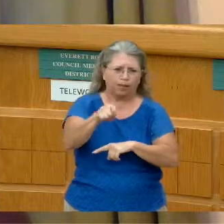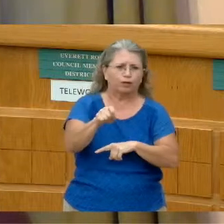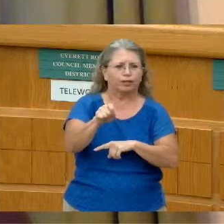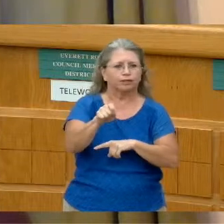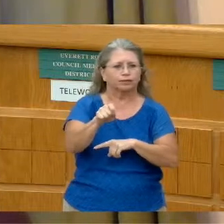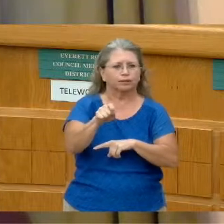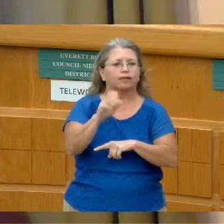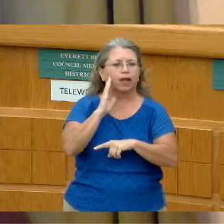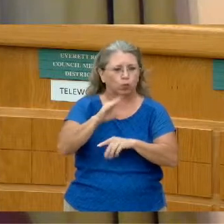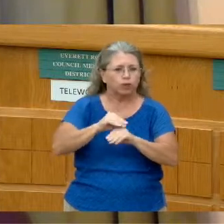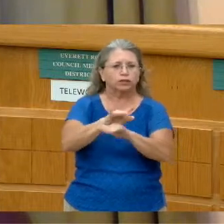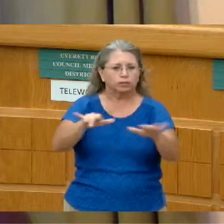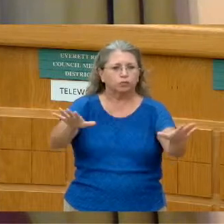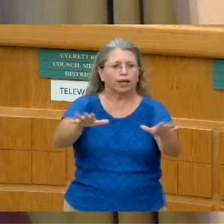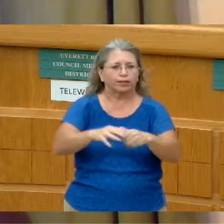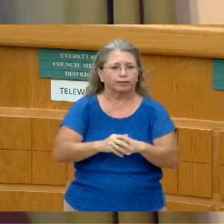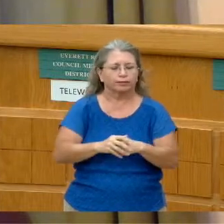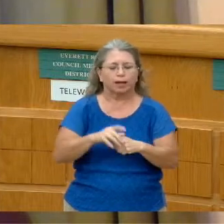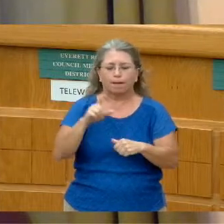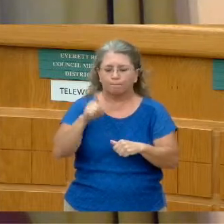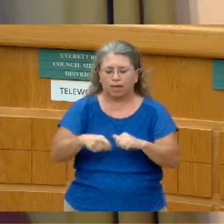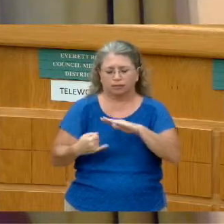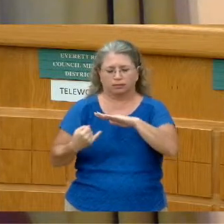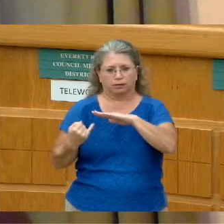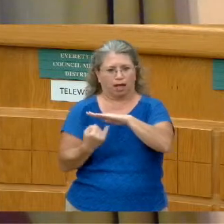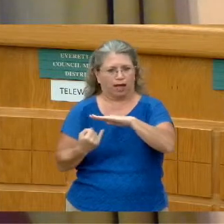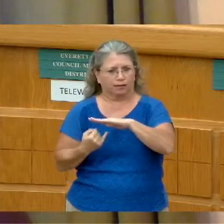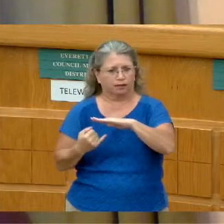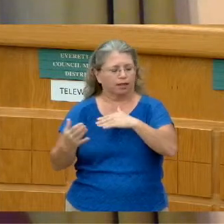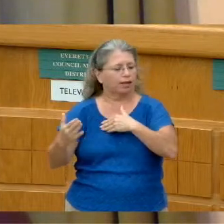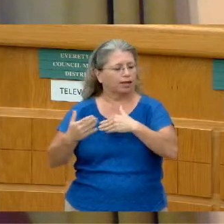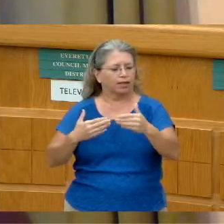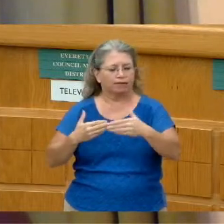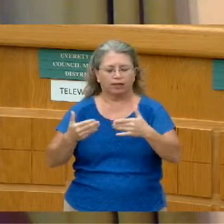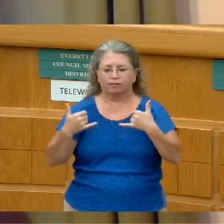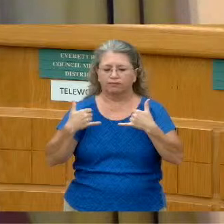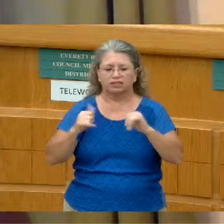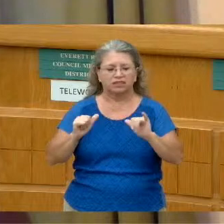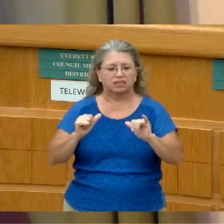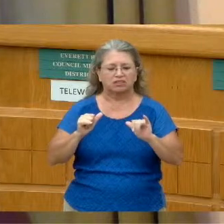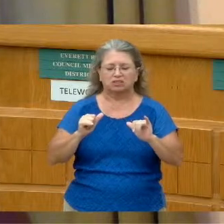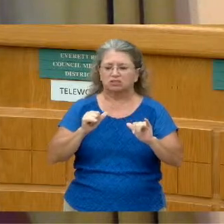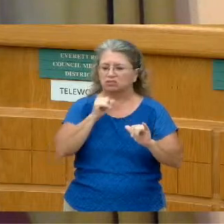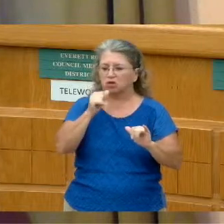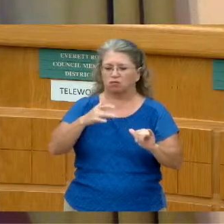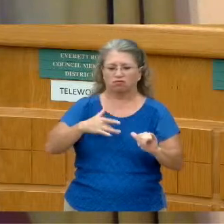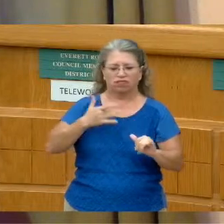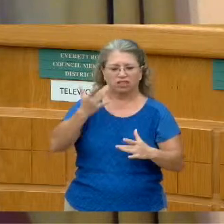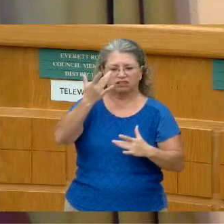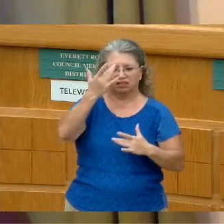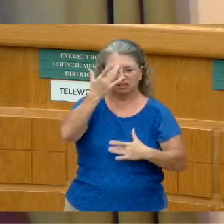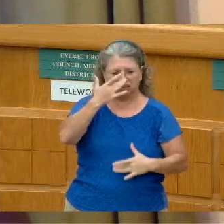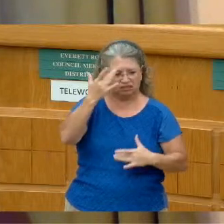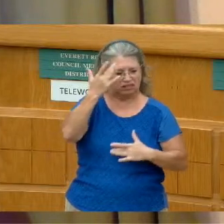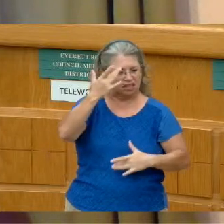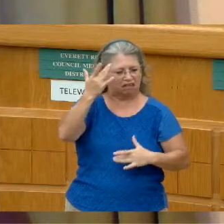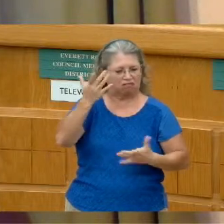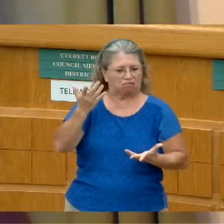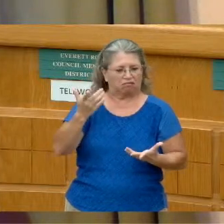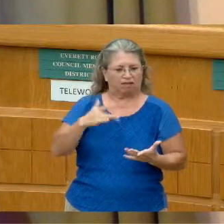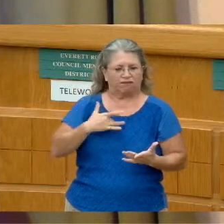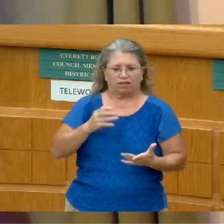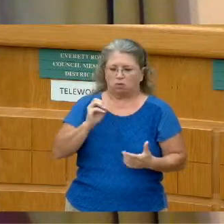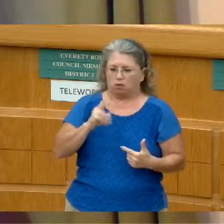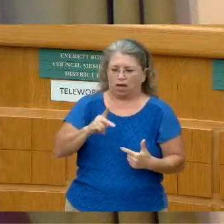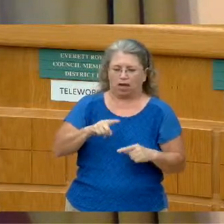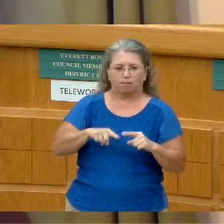others. They must be isolated even if they are no longer sick. They can still spread the virus at any time during